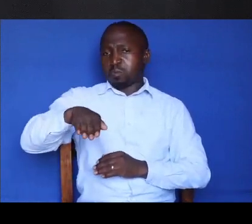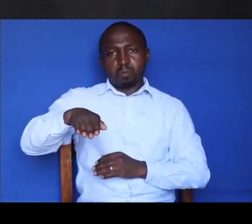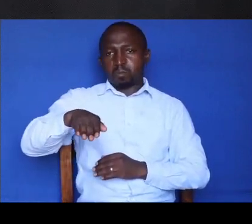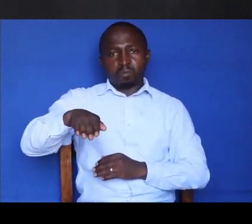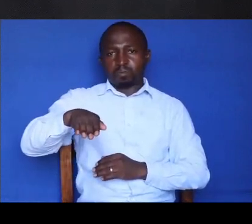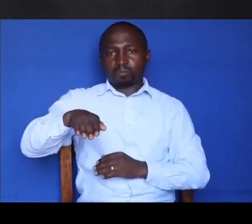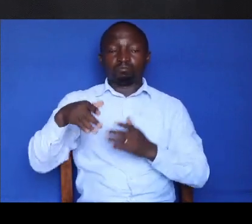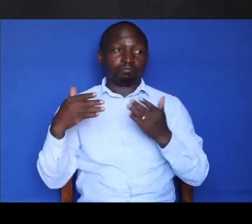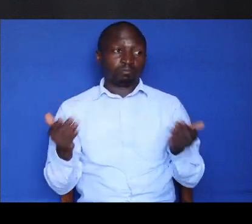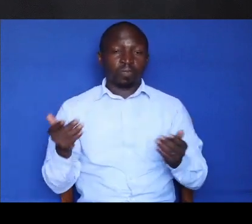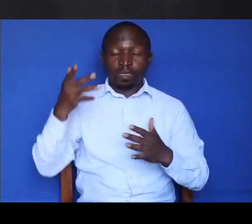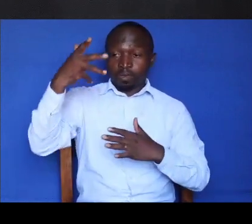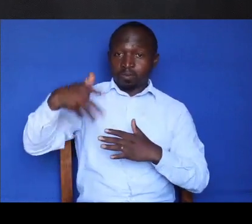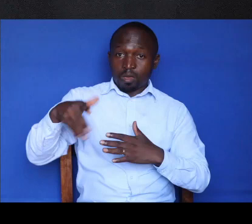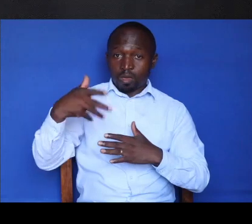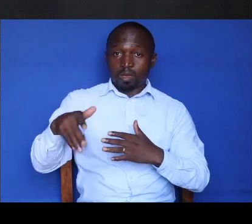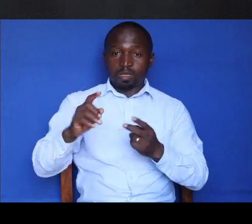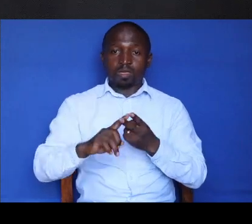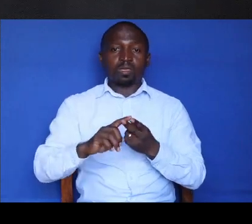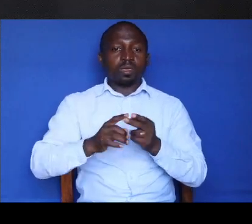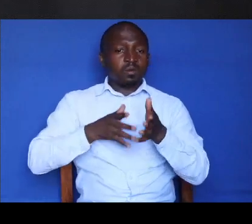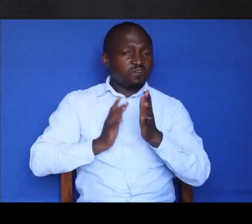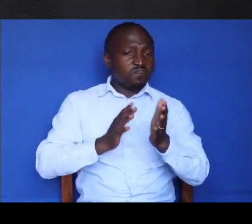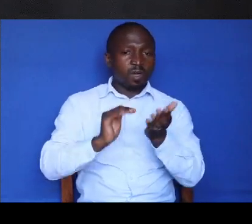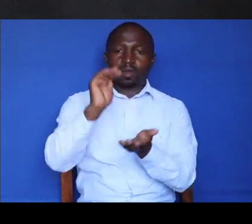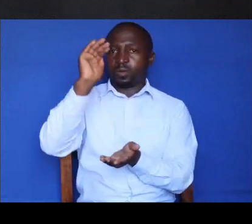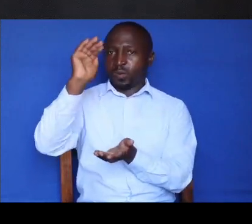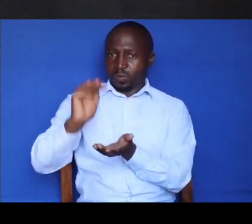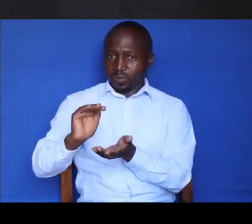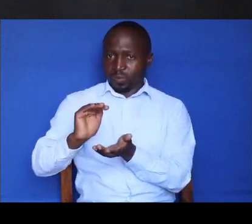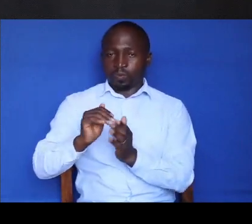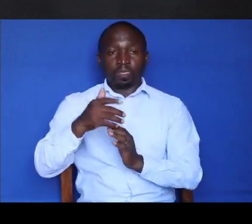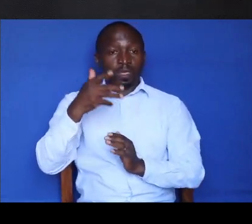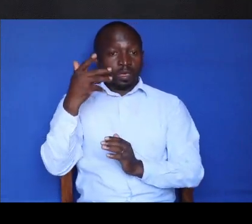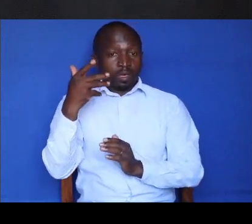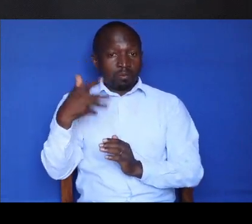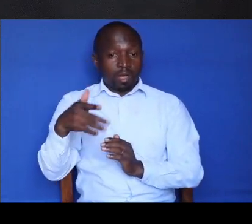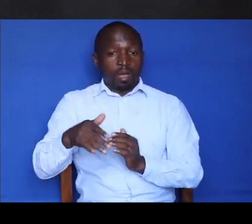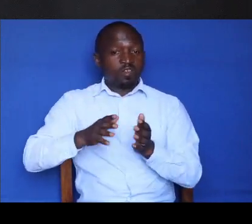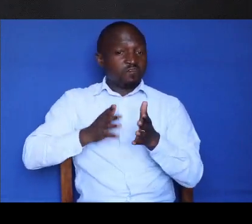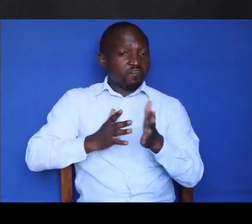This lowers water velocity. As the water velocity lowered,